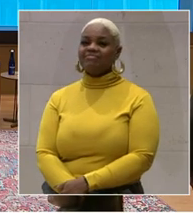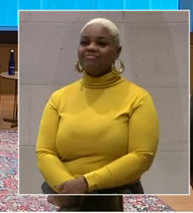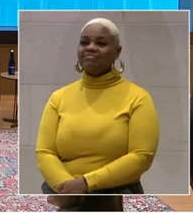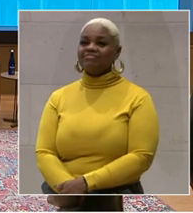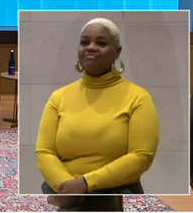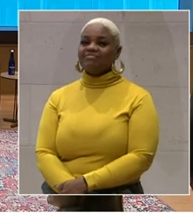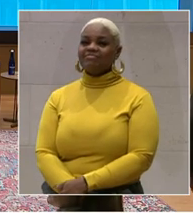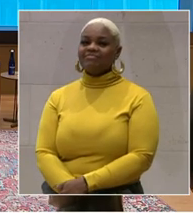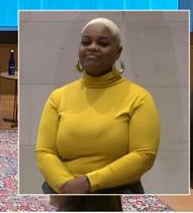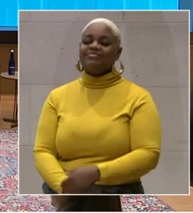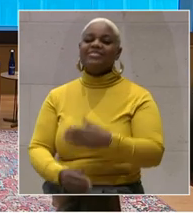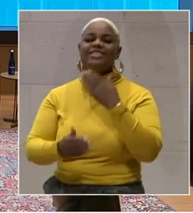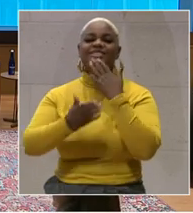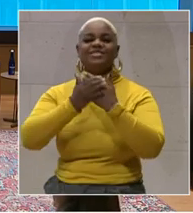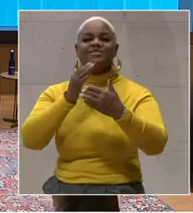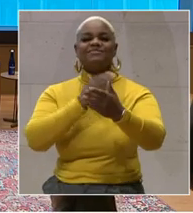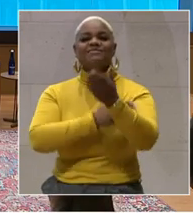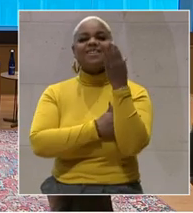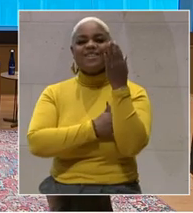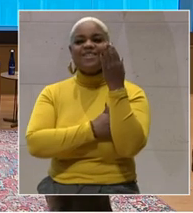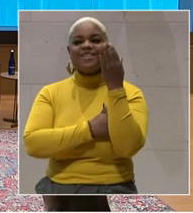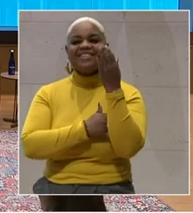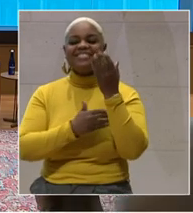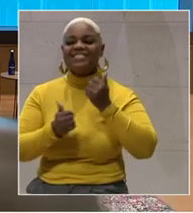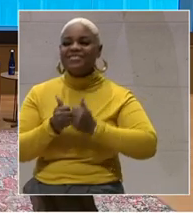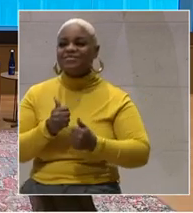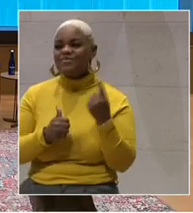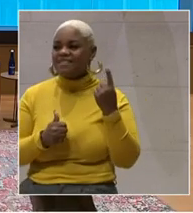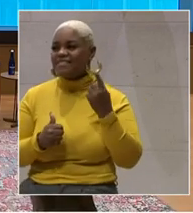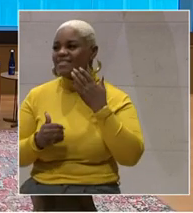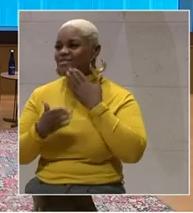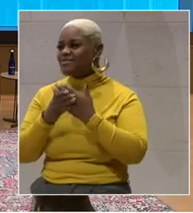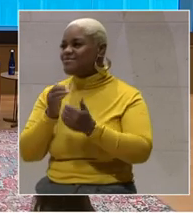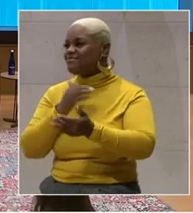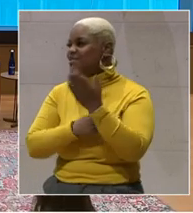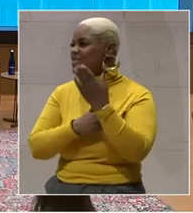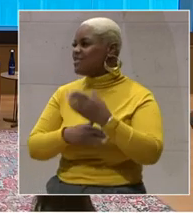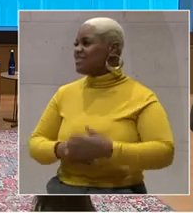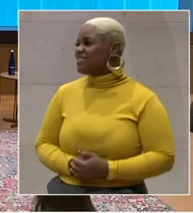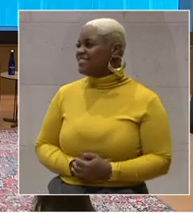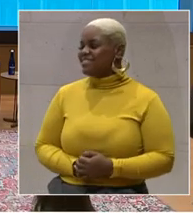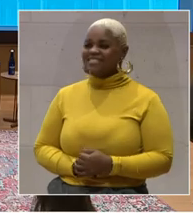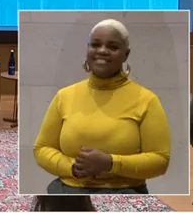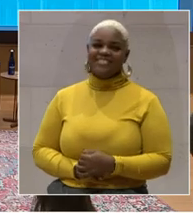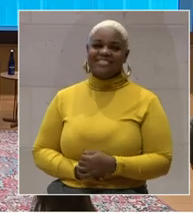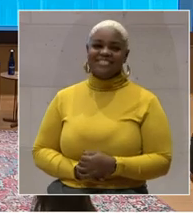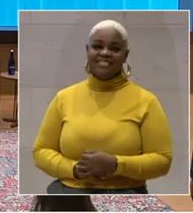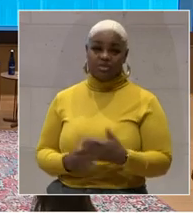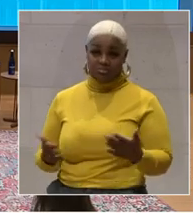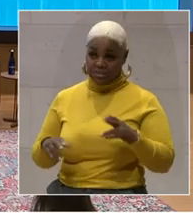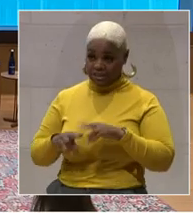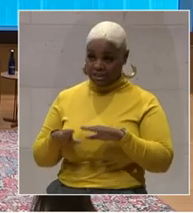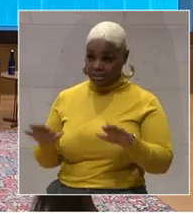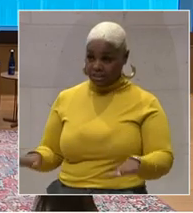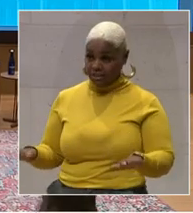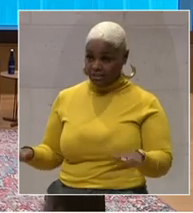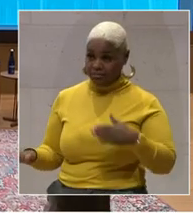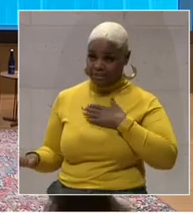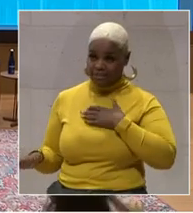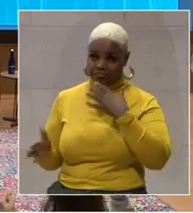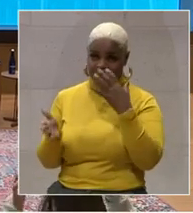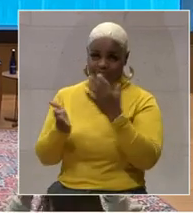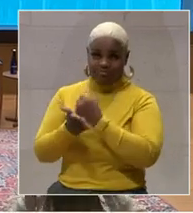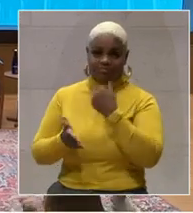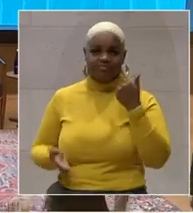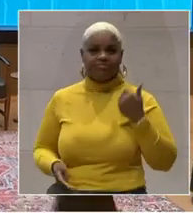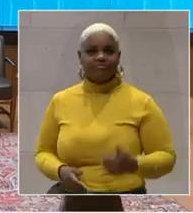Good morning, everyone. Good morning. If everyone can find their seats. I'm Mike Wallace. I'm the Legislative